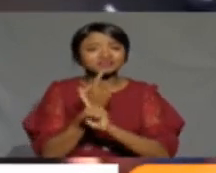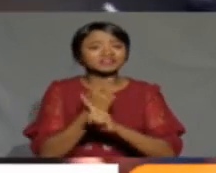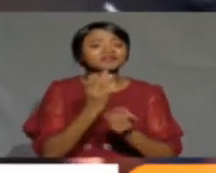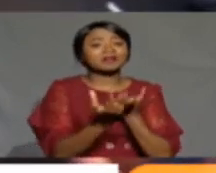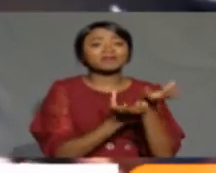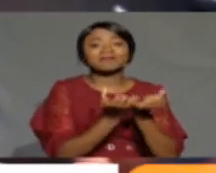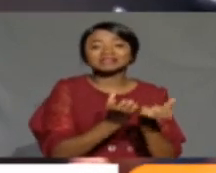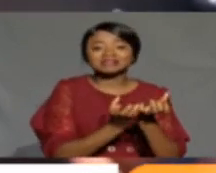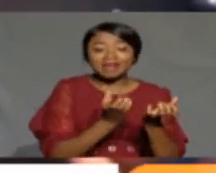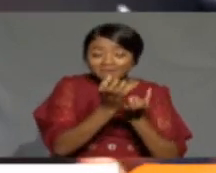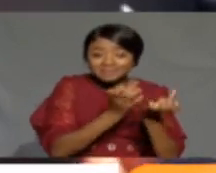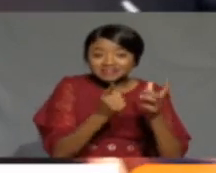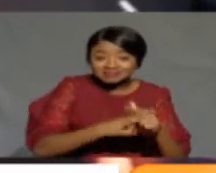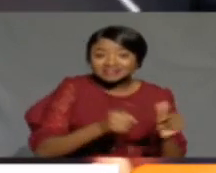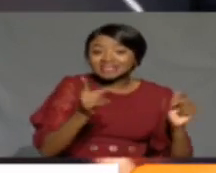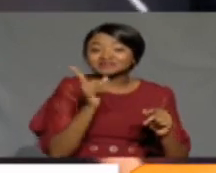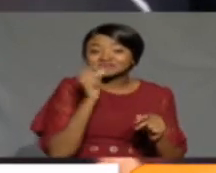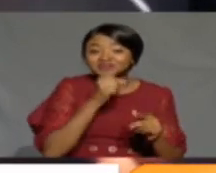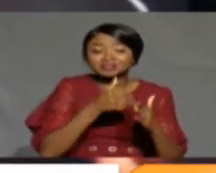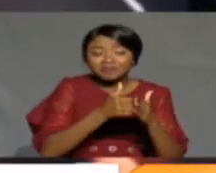wa Nairobi